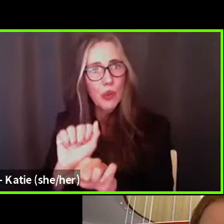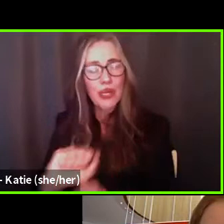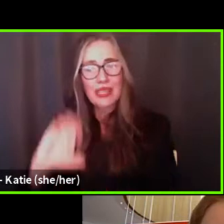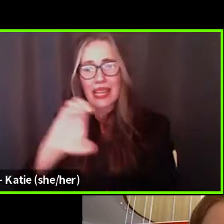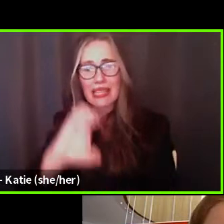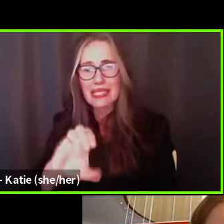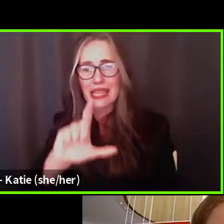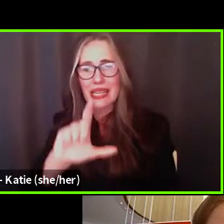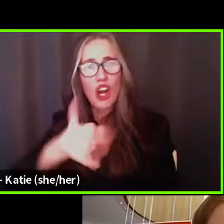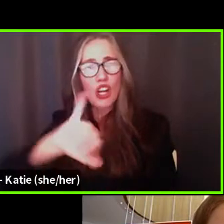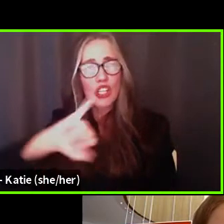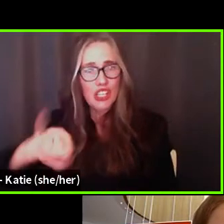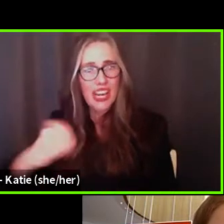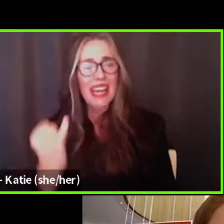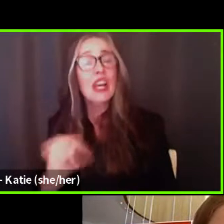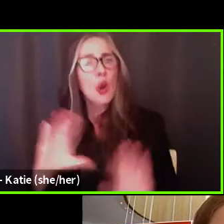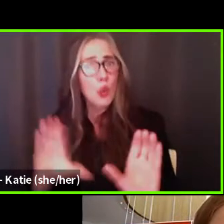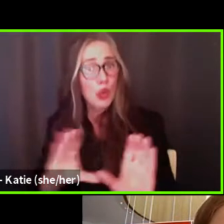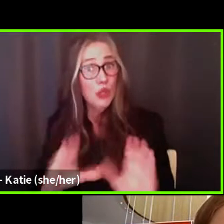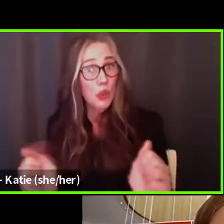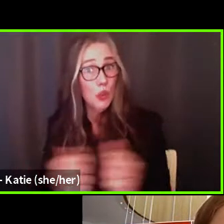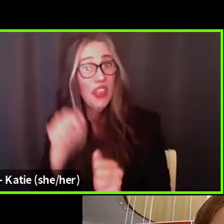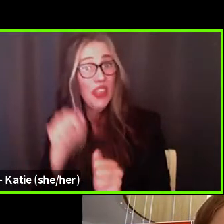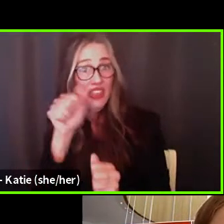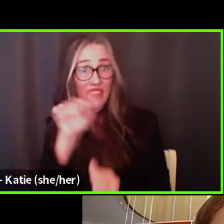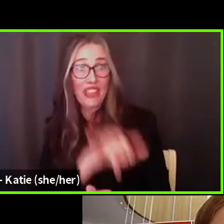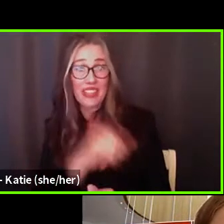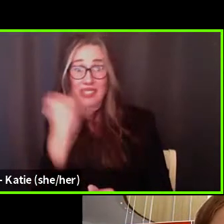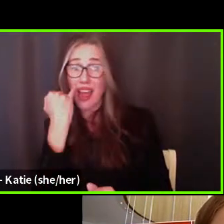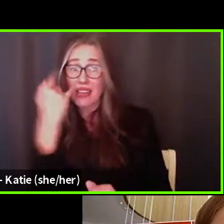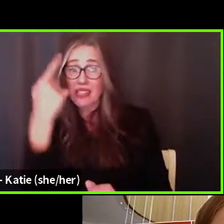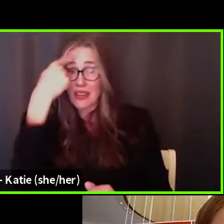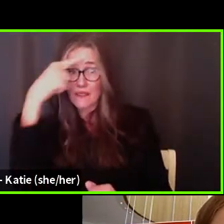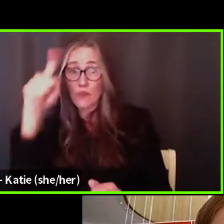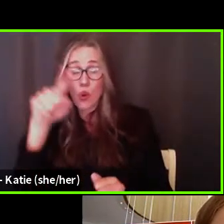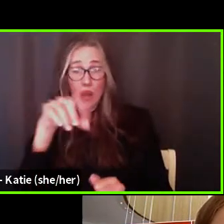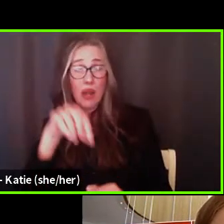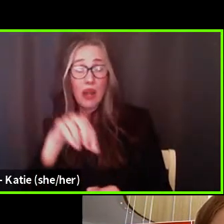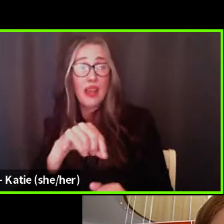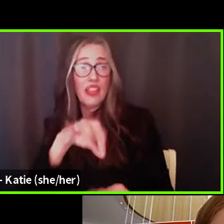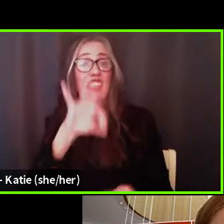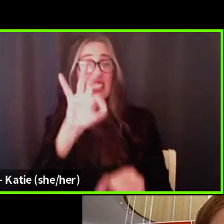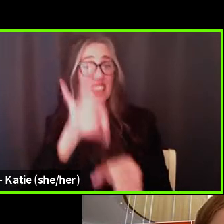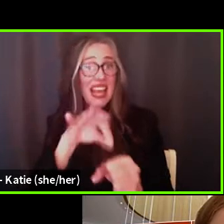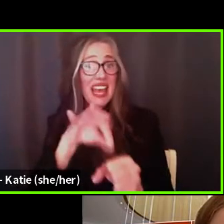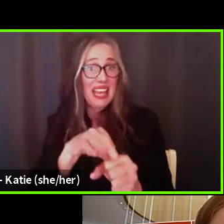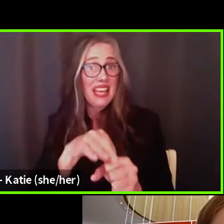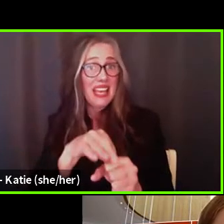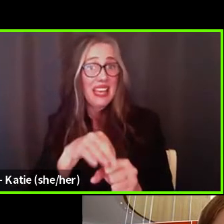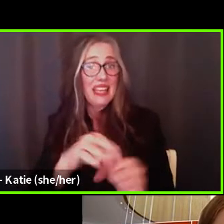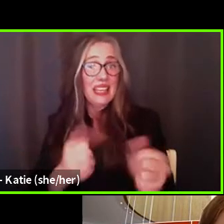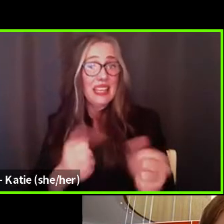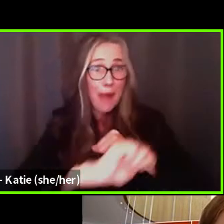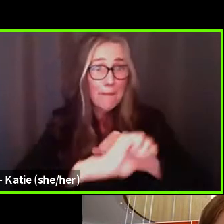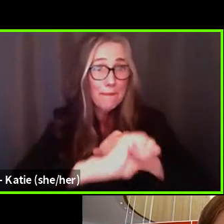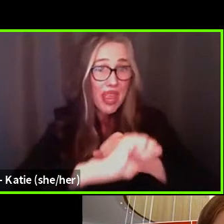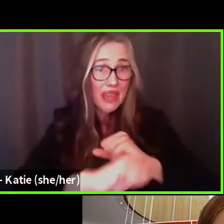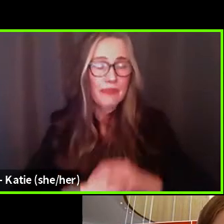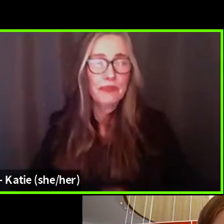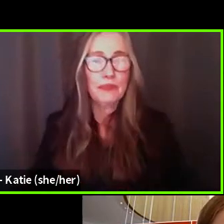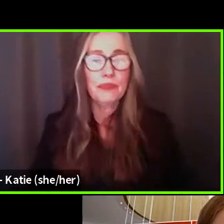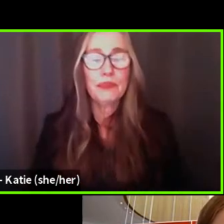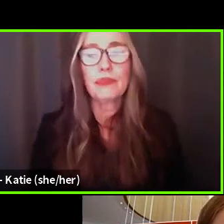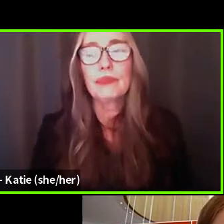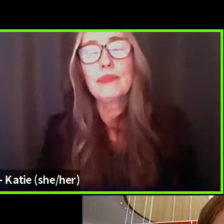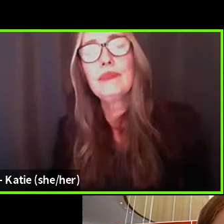particularly around this campaign and so really briefly in terms of the status of where we at with